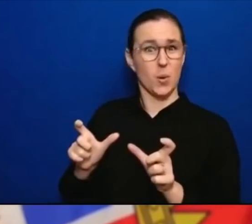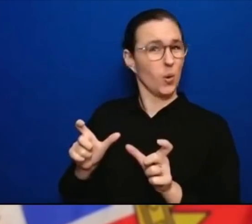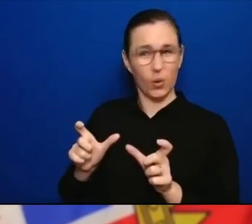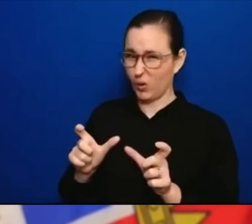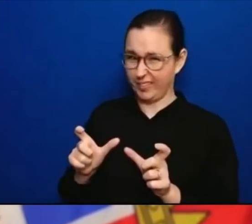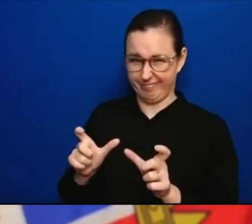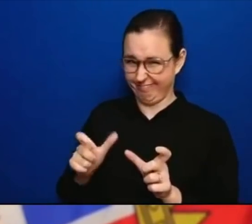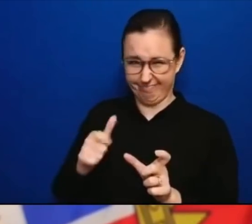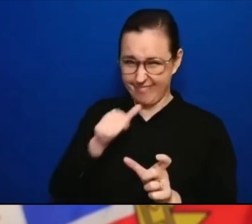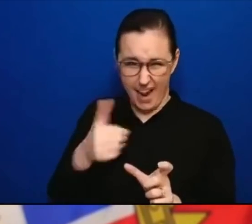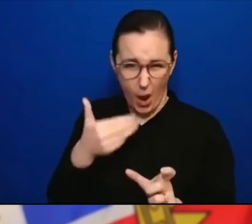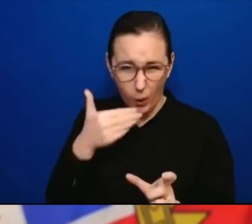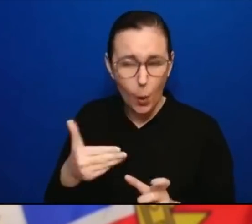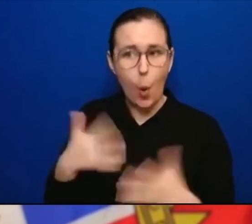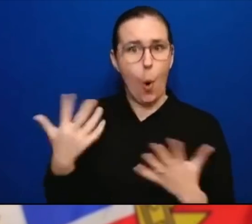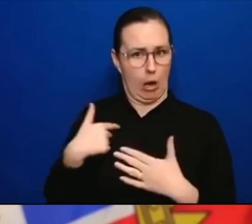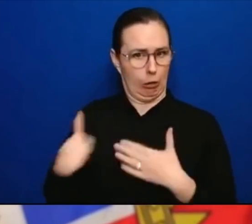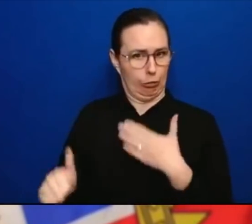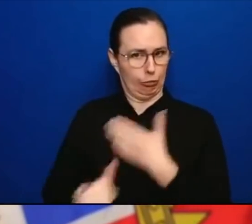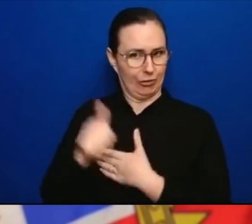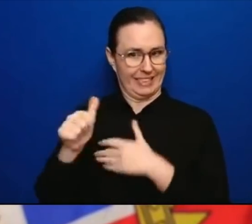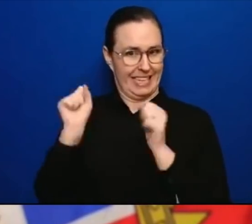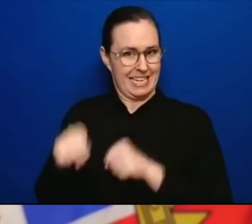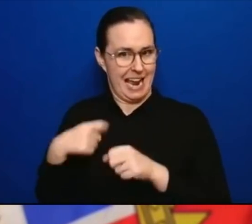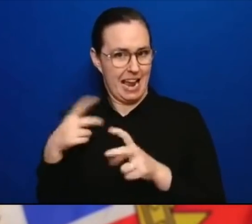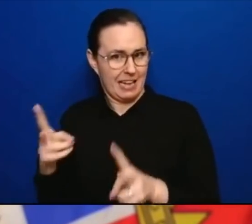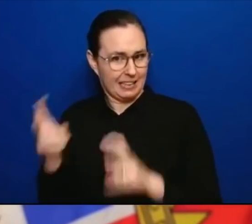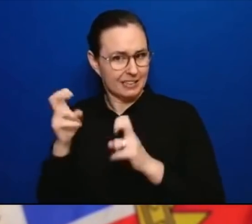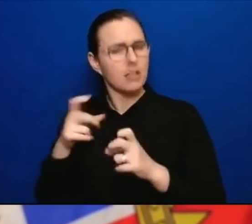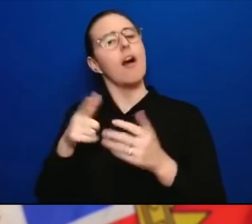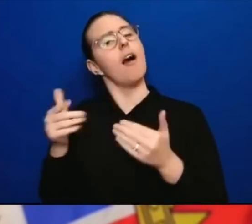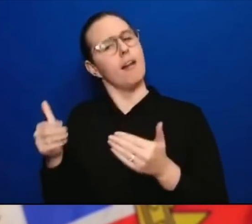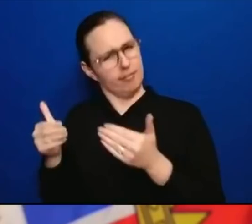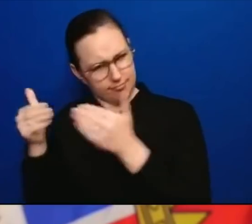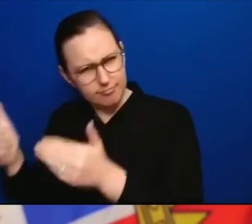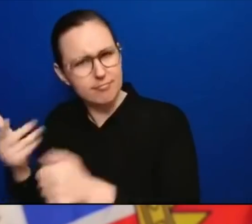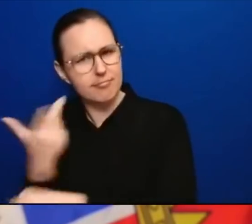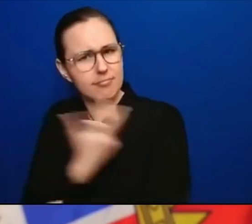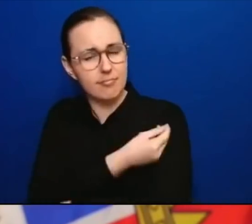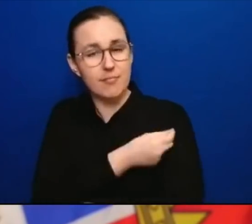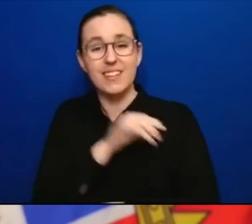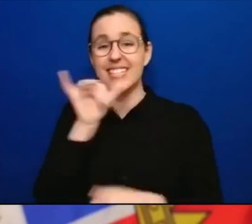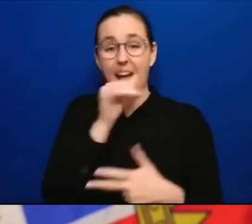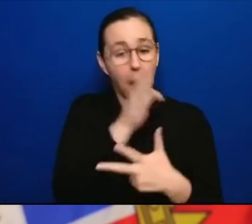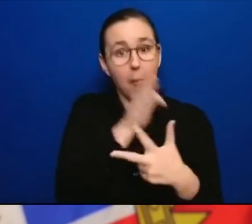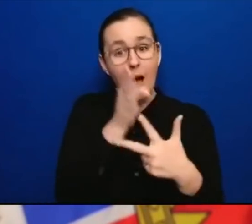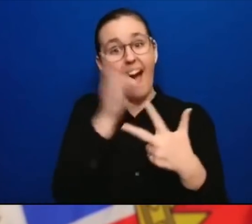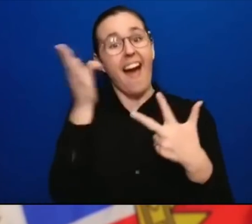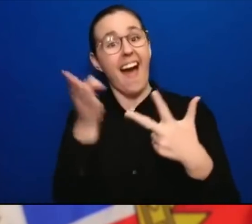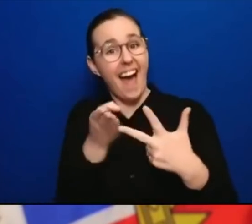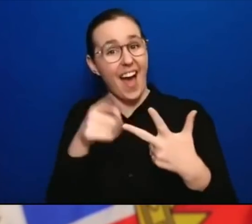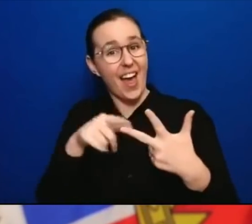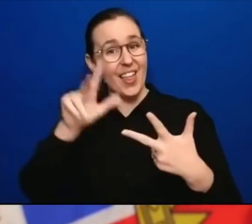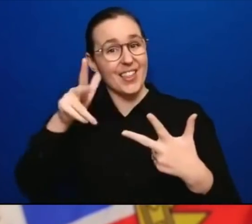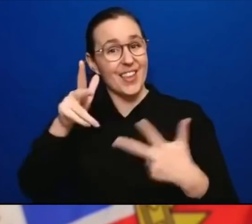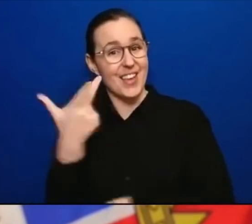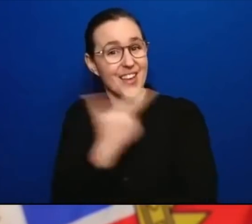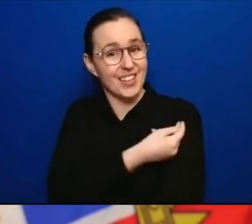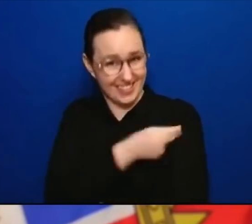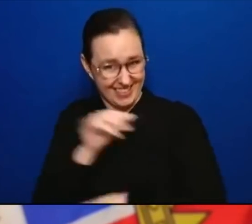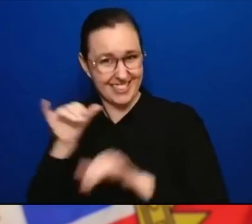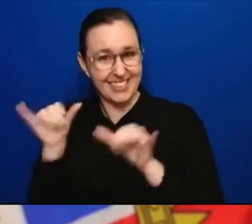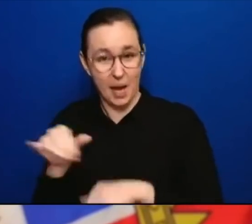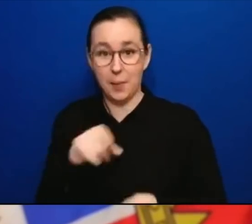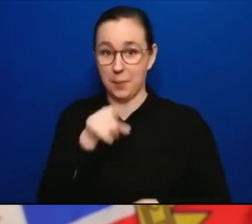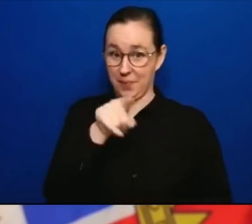severe illness, that is when you should get your vaccine. And this applies to booster doses too. So if you are at 6 months